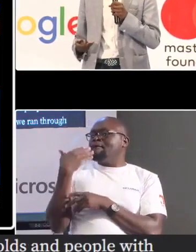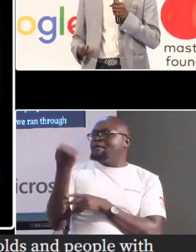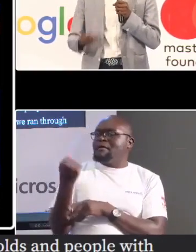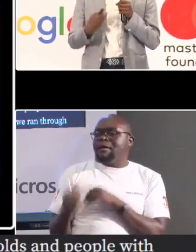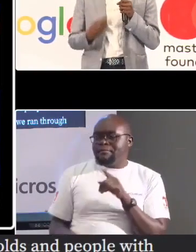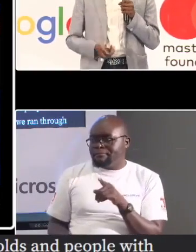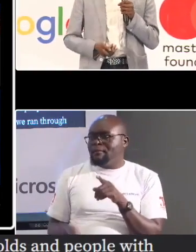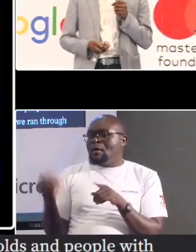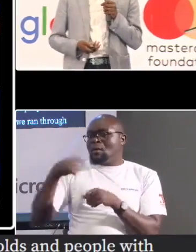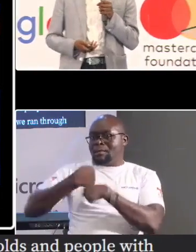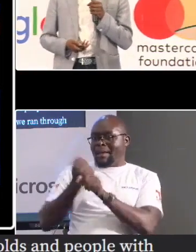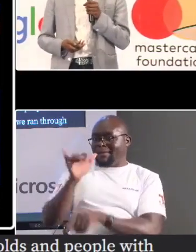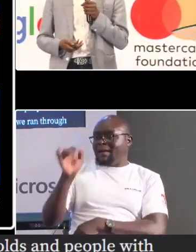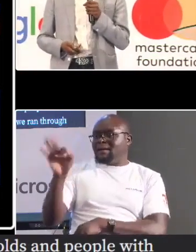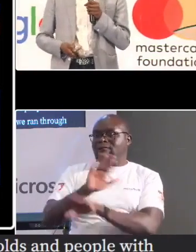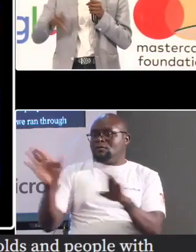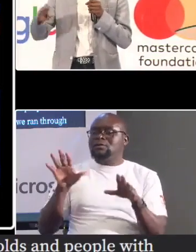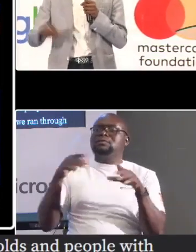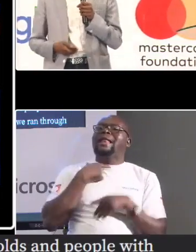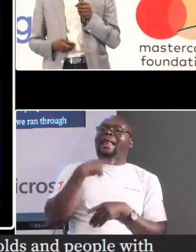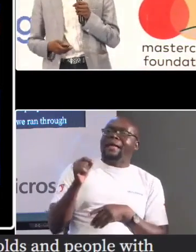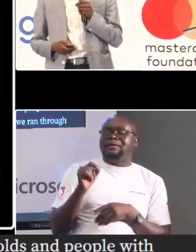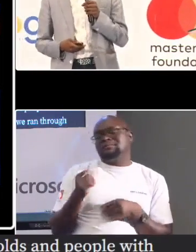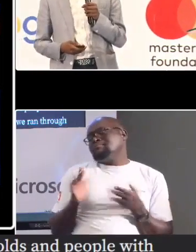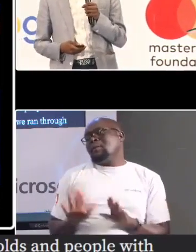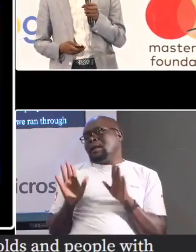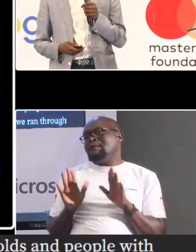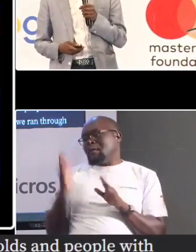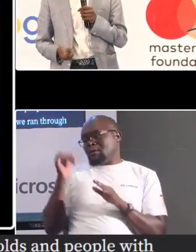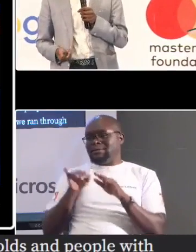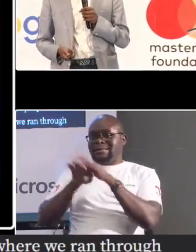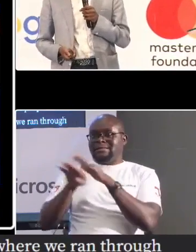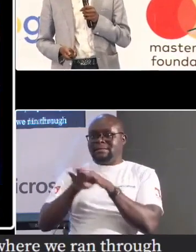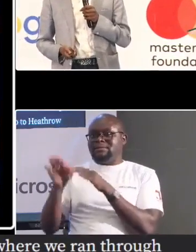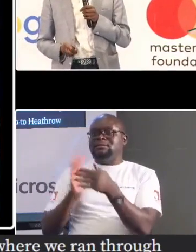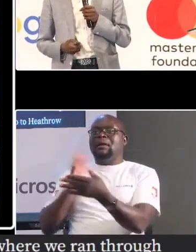it, we designed it. If you don't like it, they executed accessibility badly.